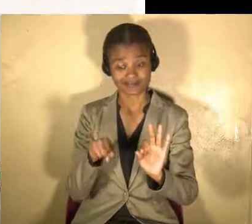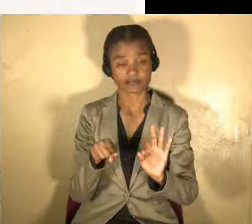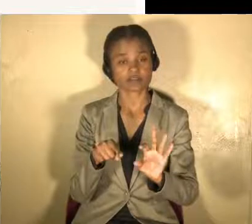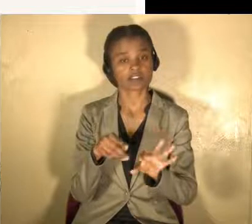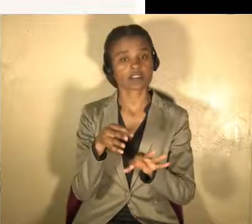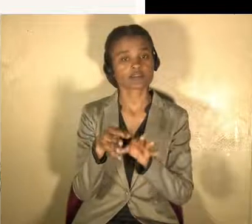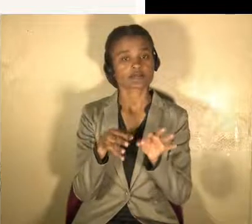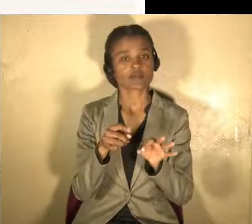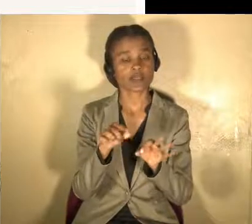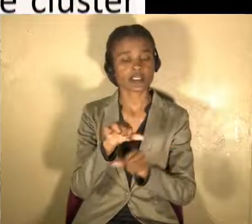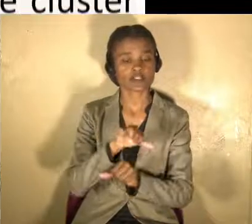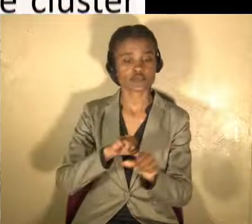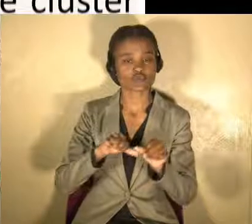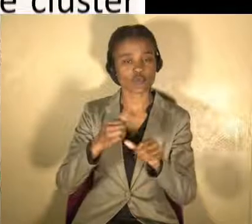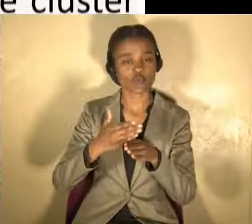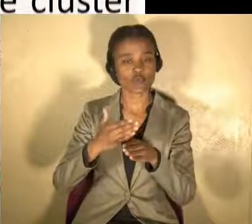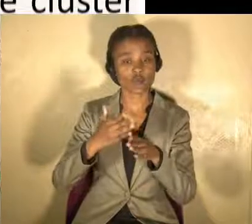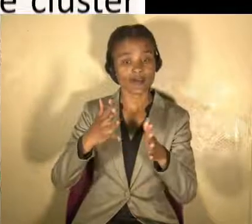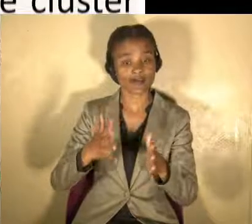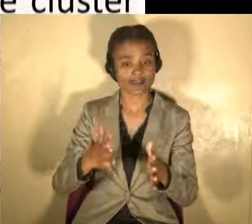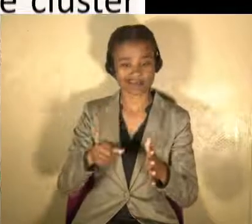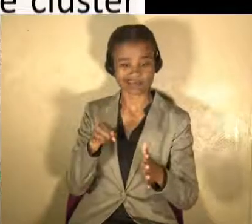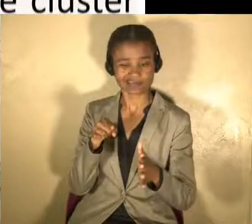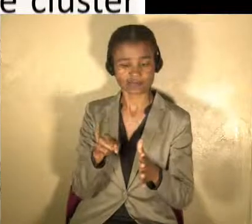the children as prescribed by